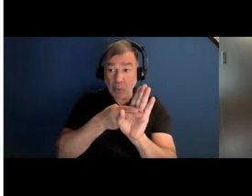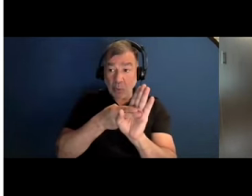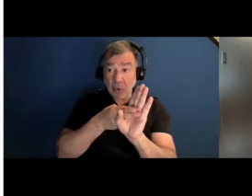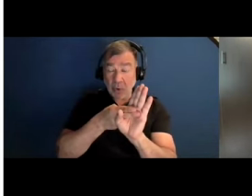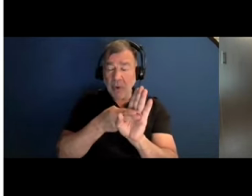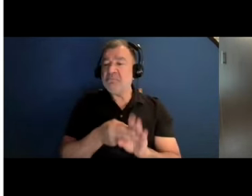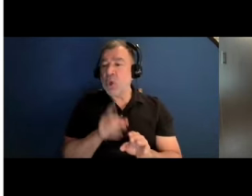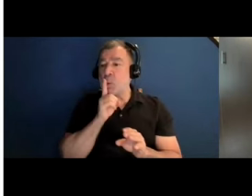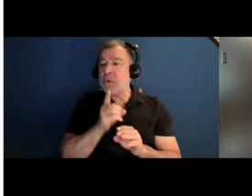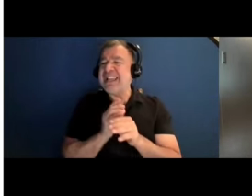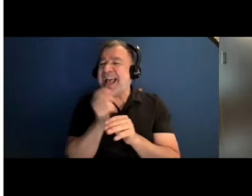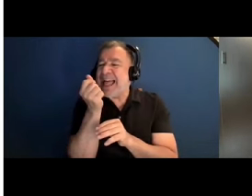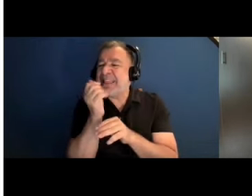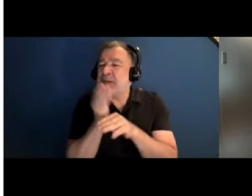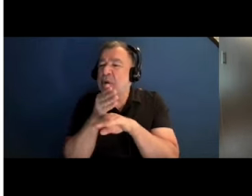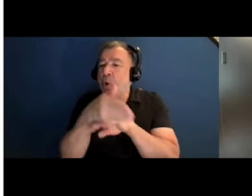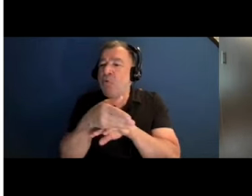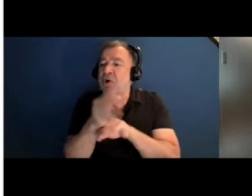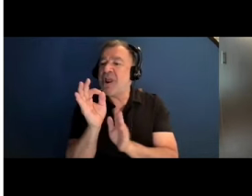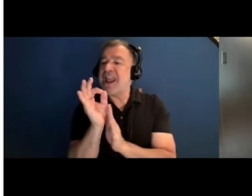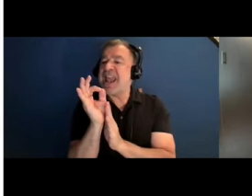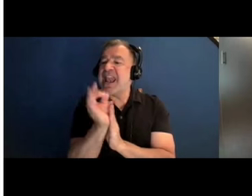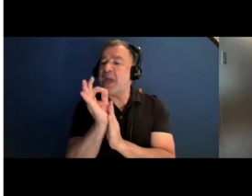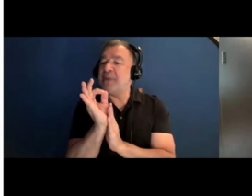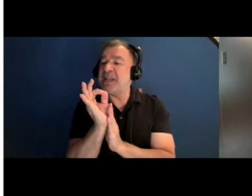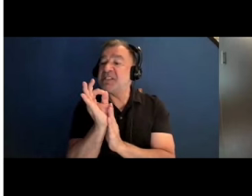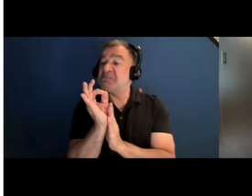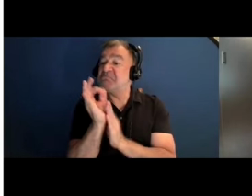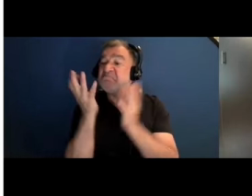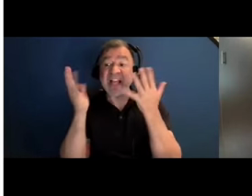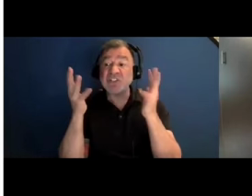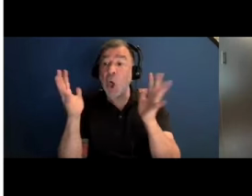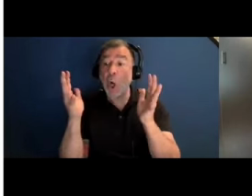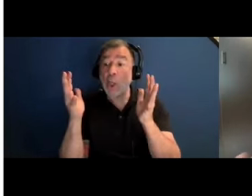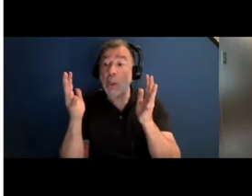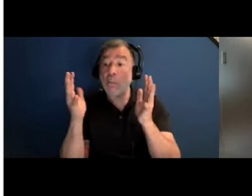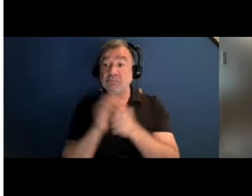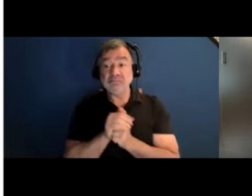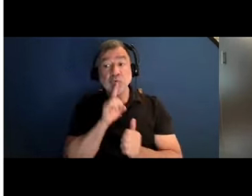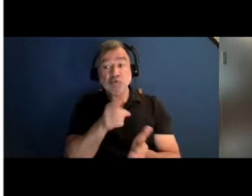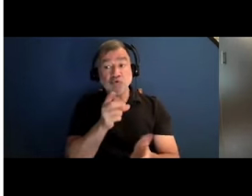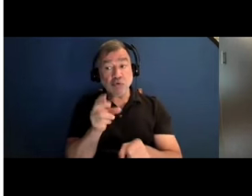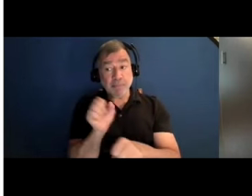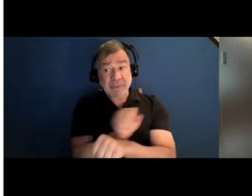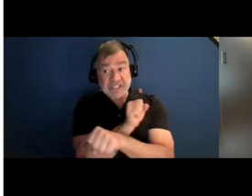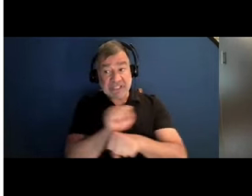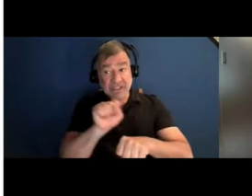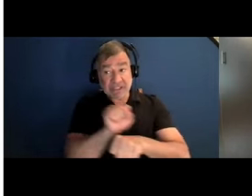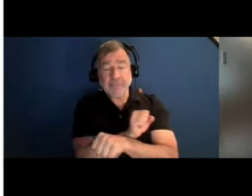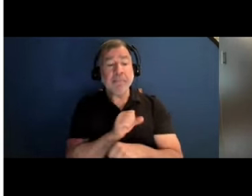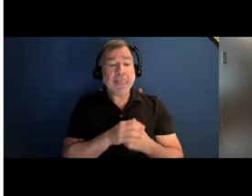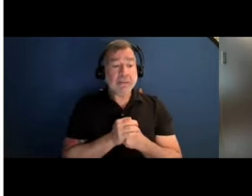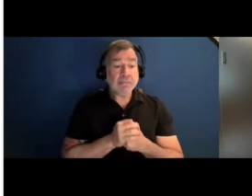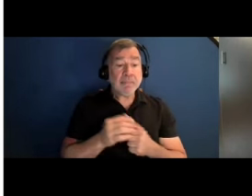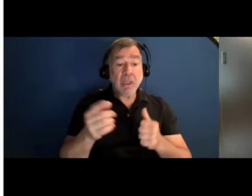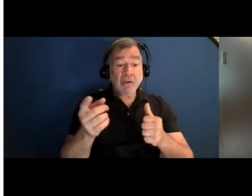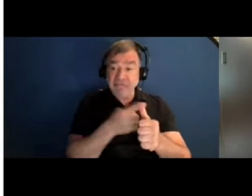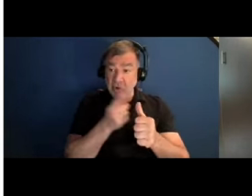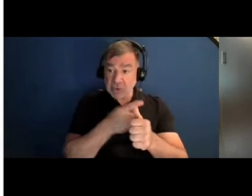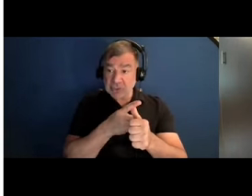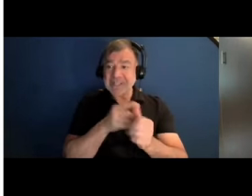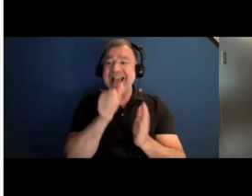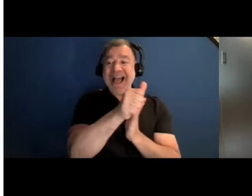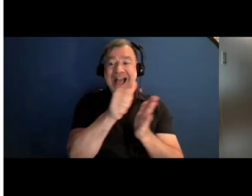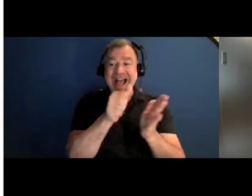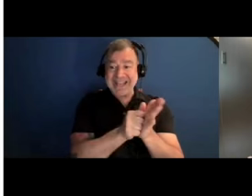minutes. So it really is easy to do. We're going to walk through a few pieces of this. There's the account verification, kind of making sure that you are who